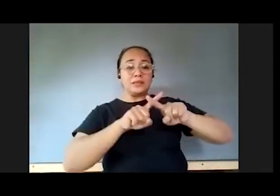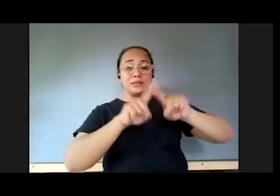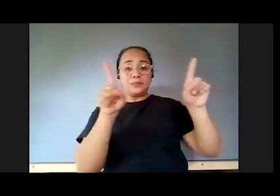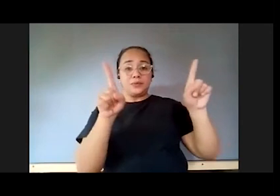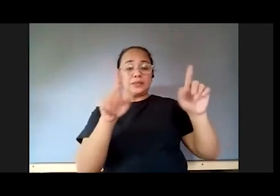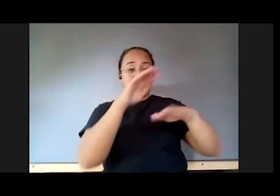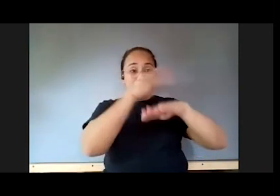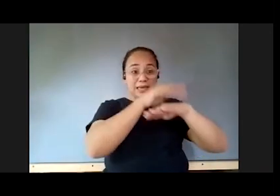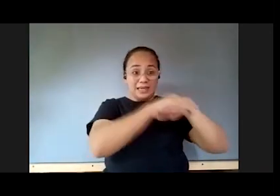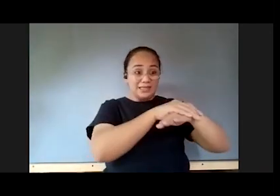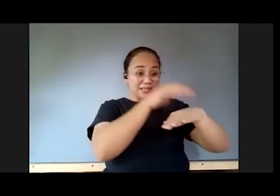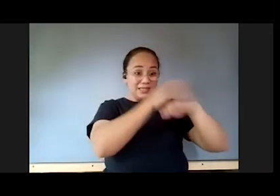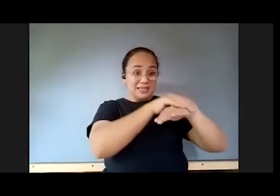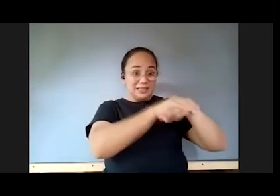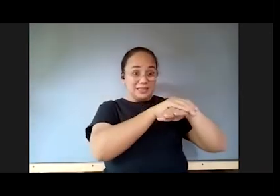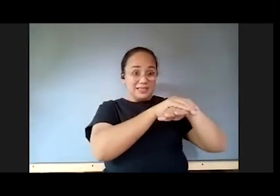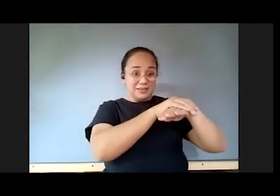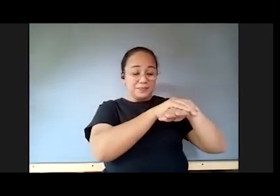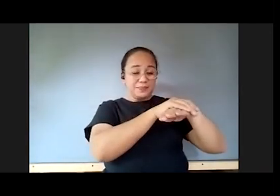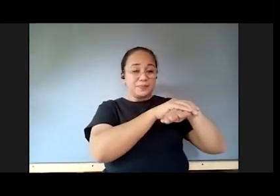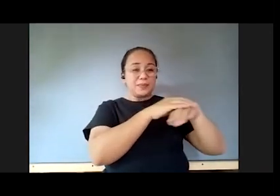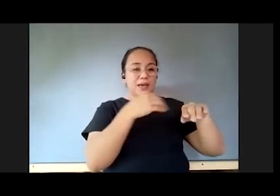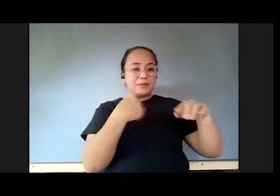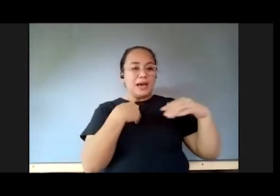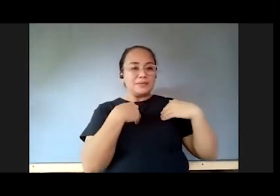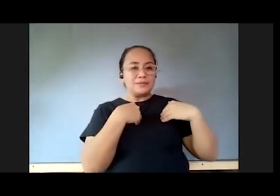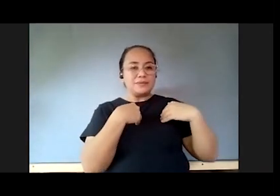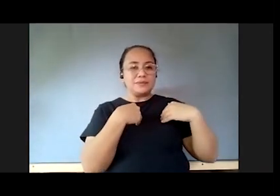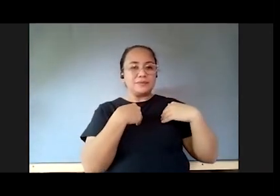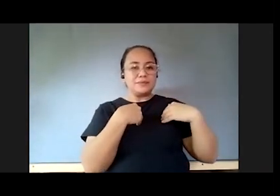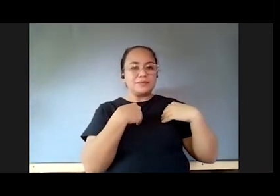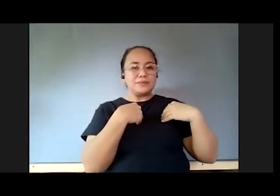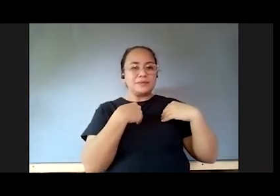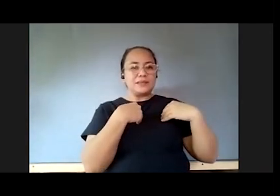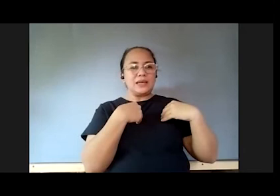and it would be an Peebs is a little object. bit Peebs is a little bit unsure.